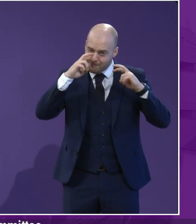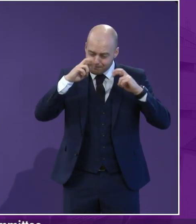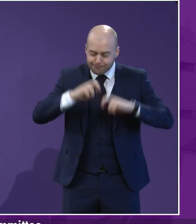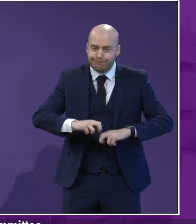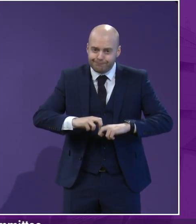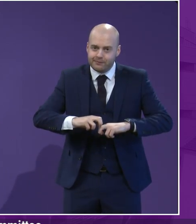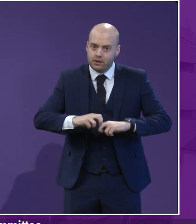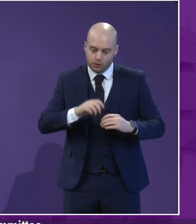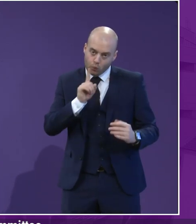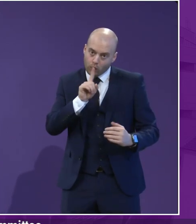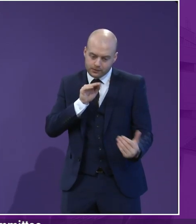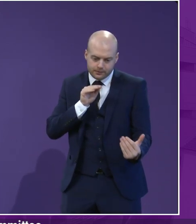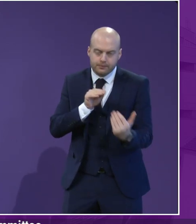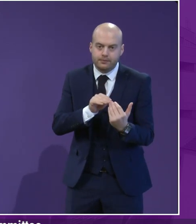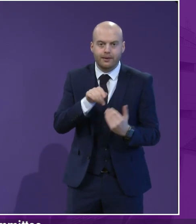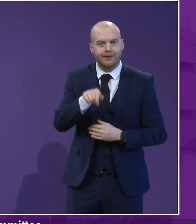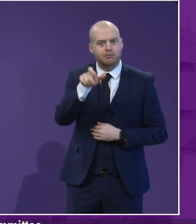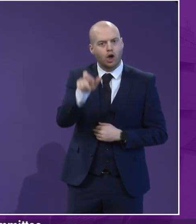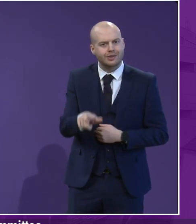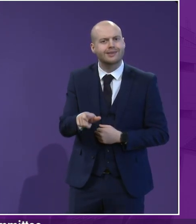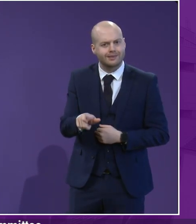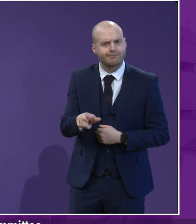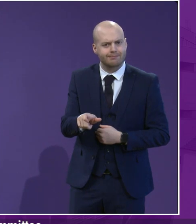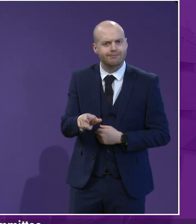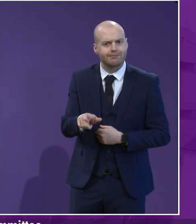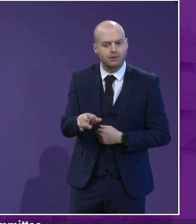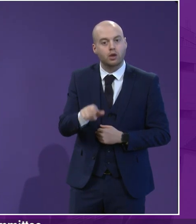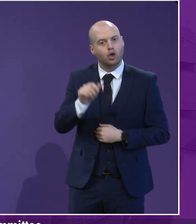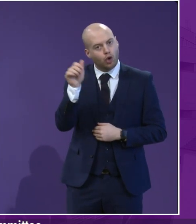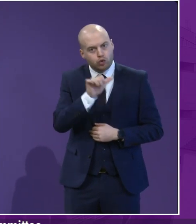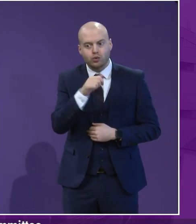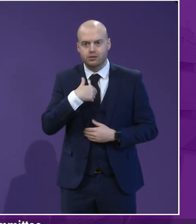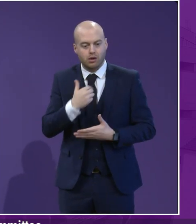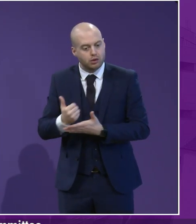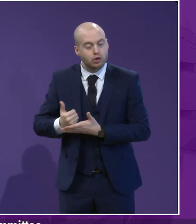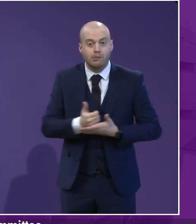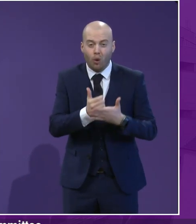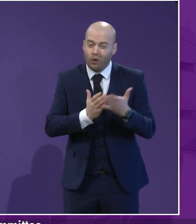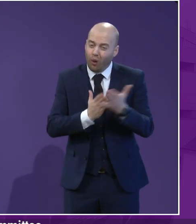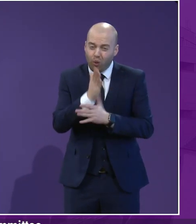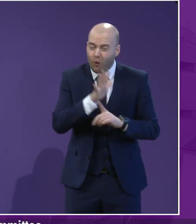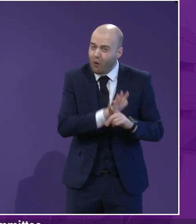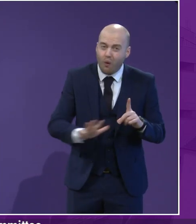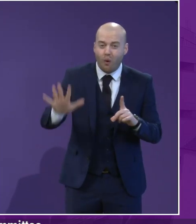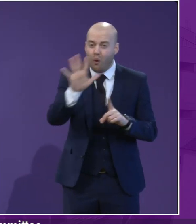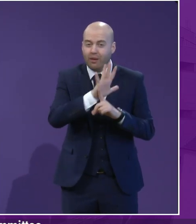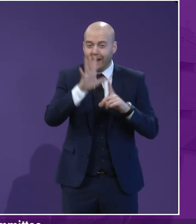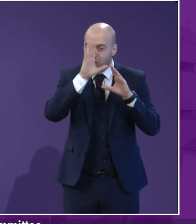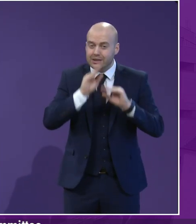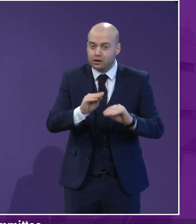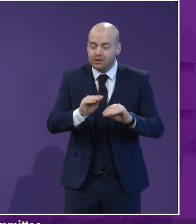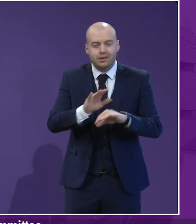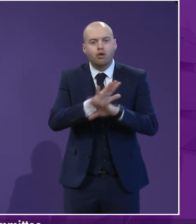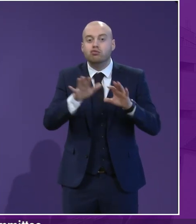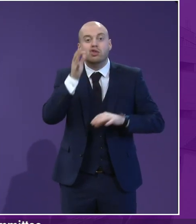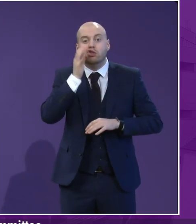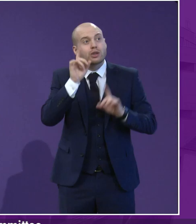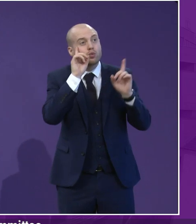Therefore, problematizing what we think of as a reasonable adjustment means stepping right back